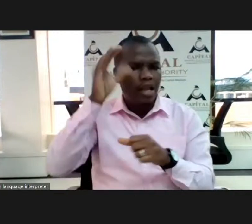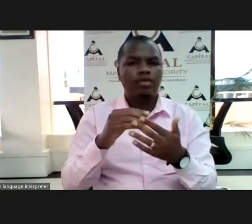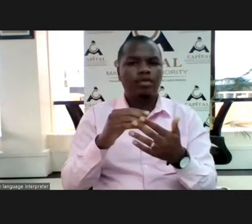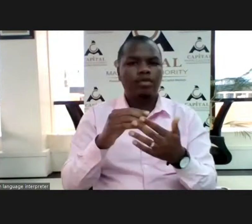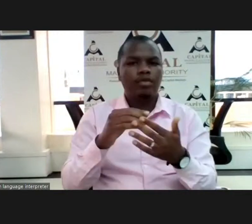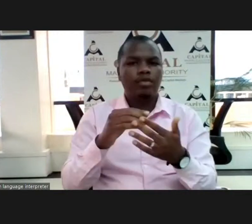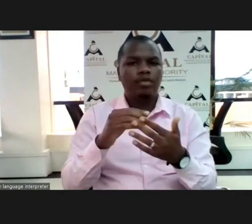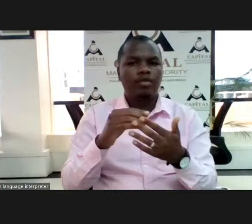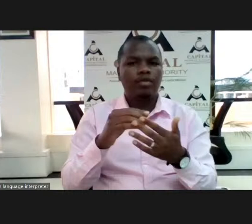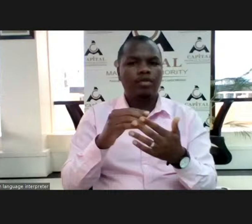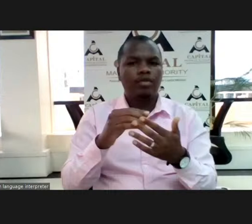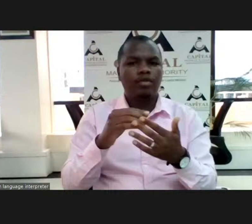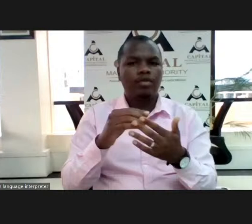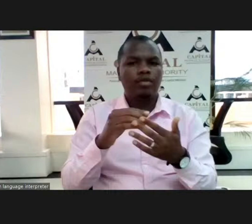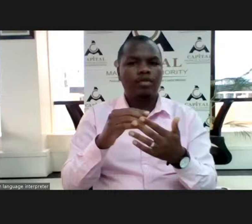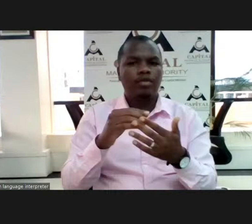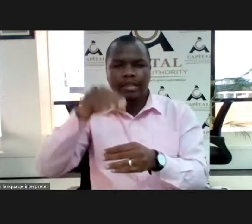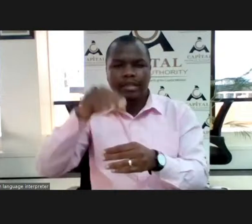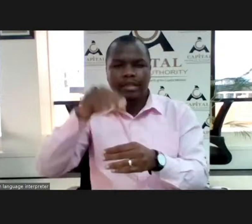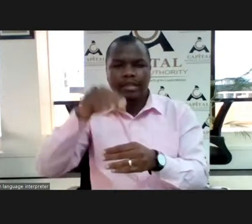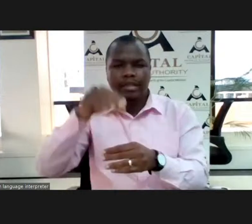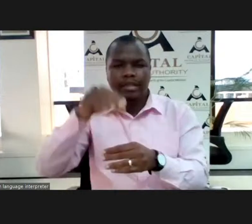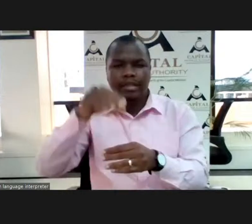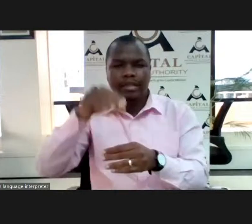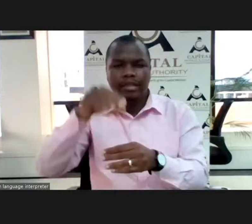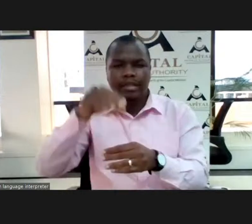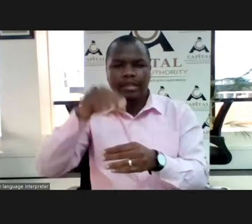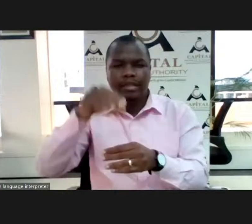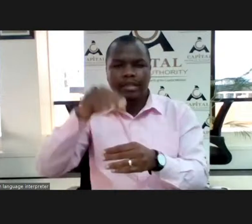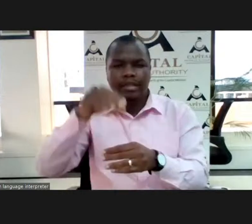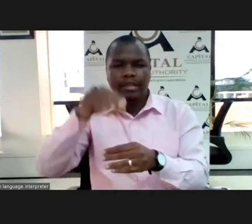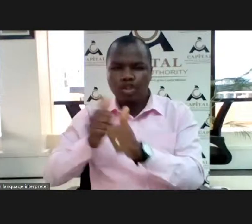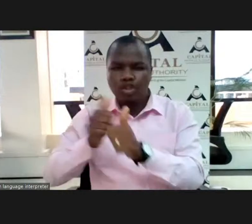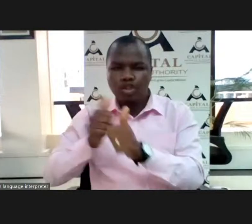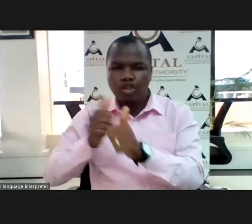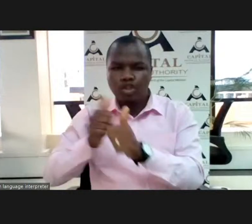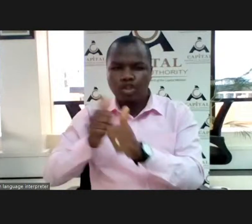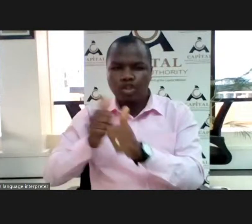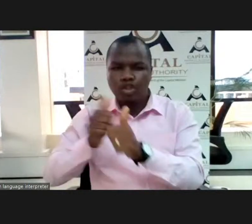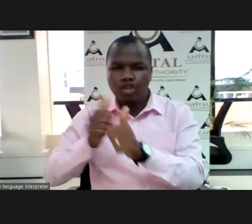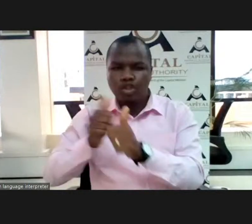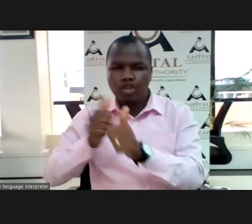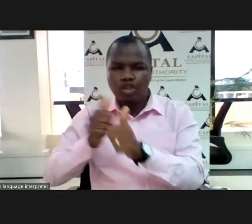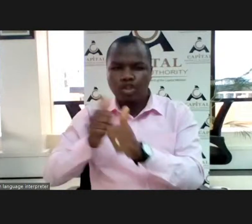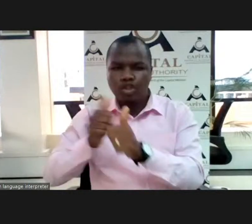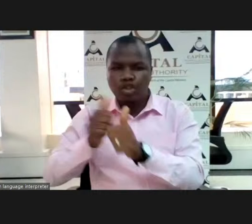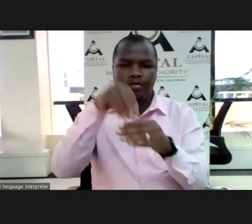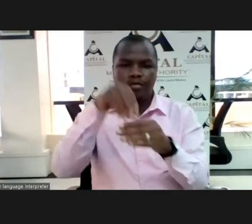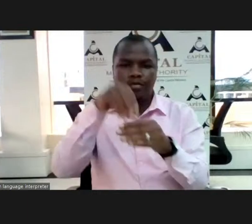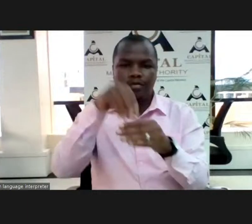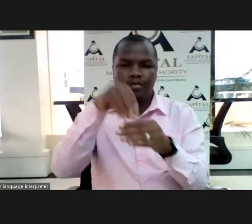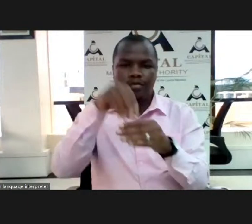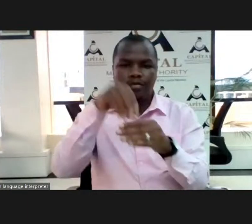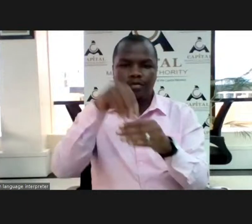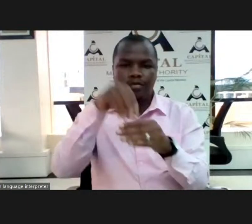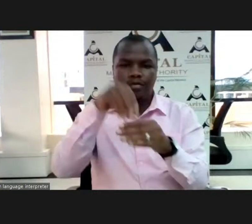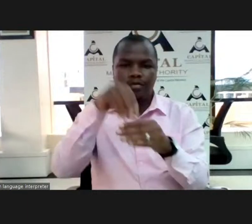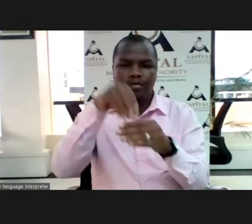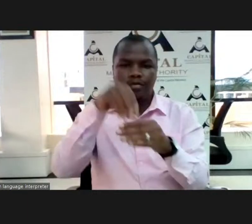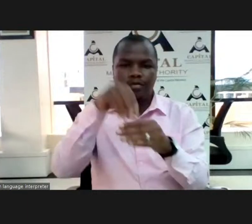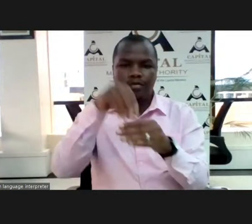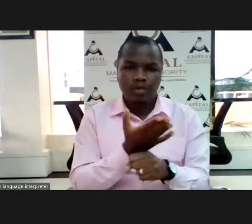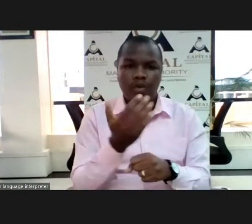are areas interest you most? We have 60% on real estate investment trusts. So Raghav, there you go. You